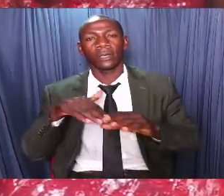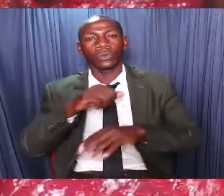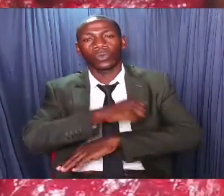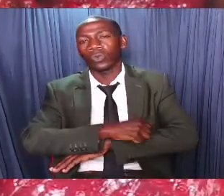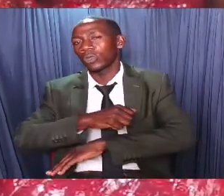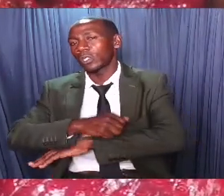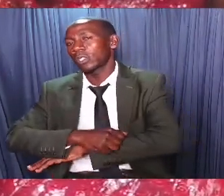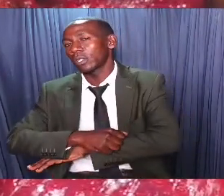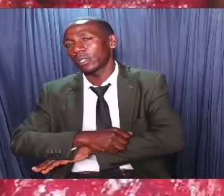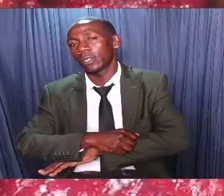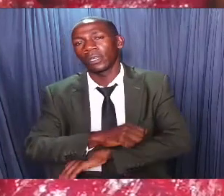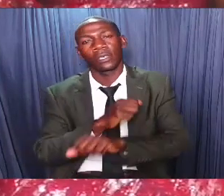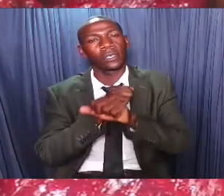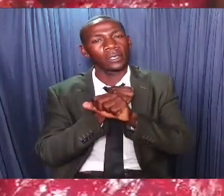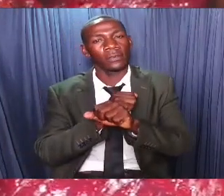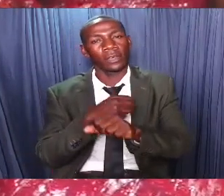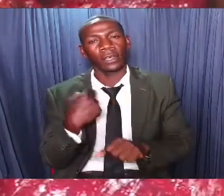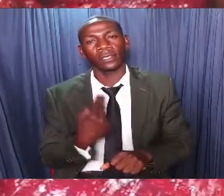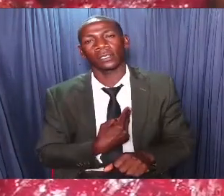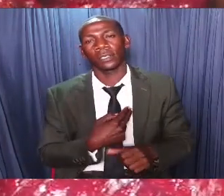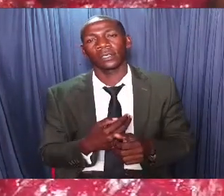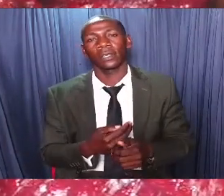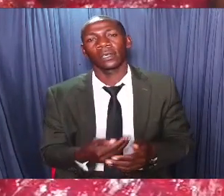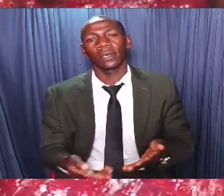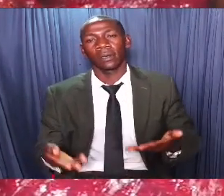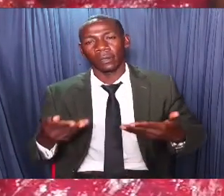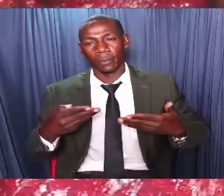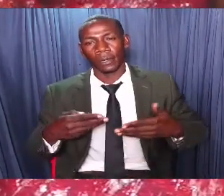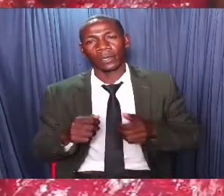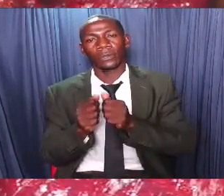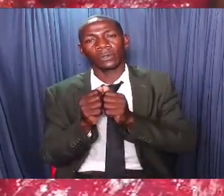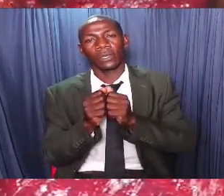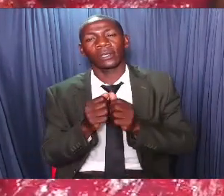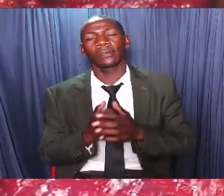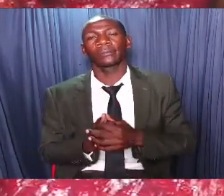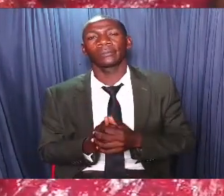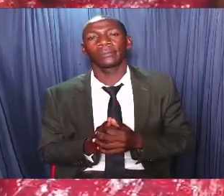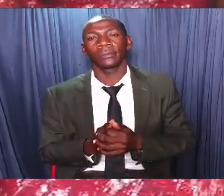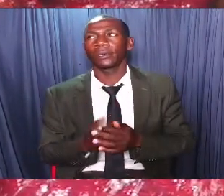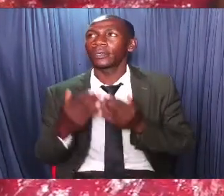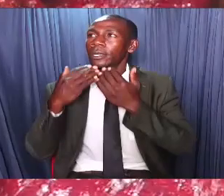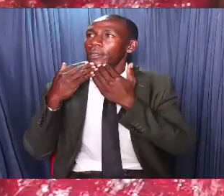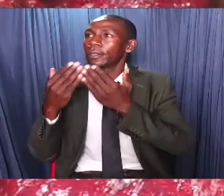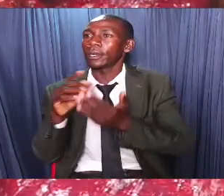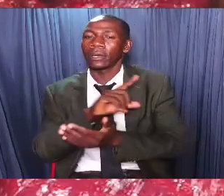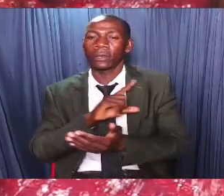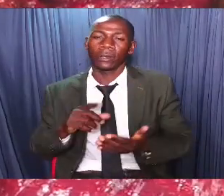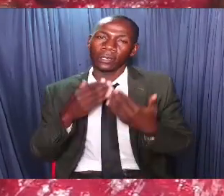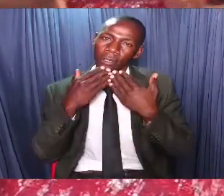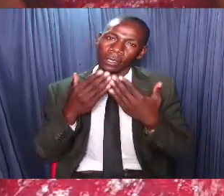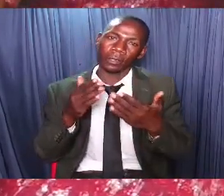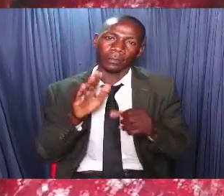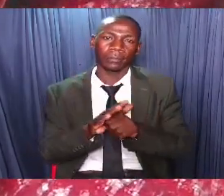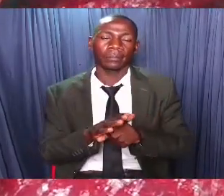in schools, ametulinda. He has secured us. Paka ametuleta pamoja. Till again he has brought us together. Mwambie Bwana asante. We all tell the Lord thank